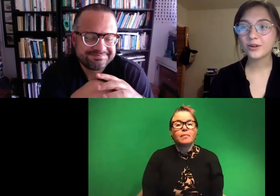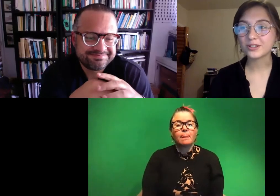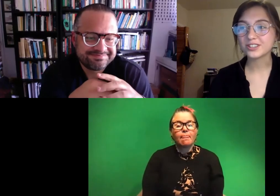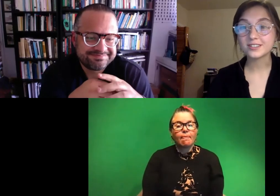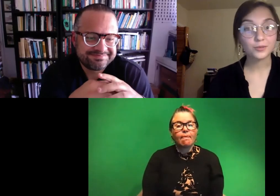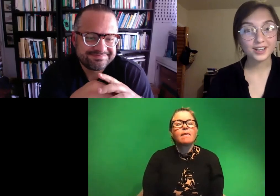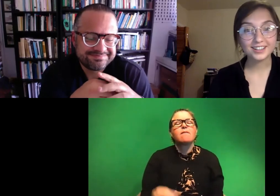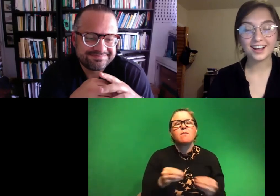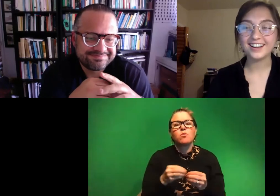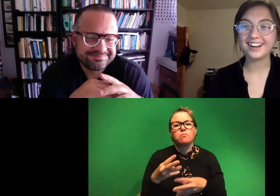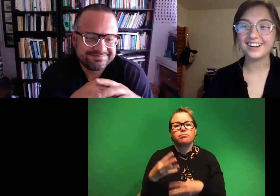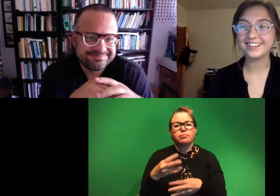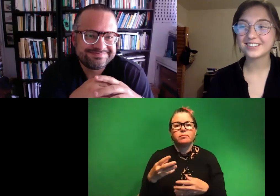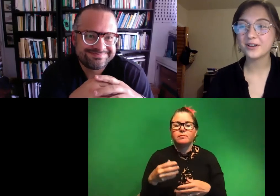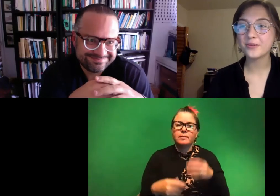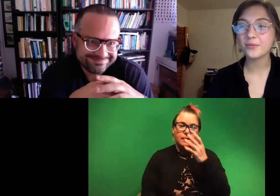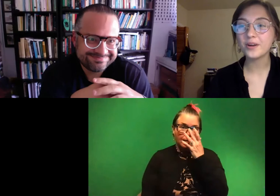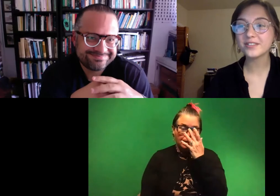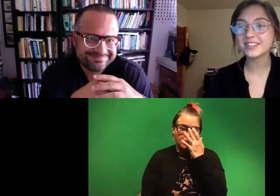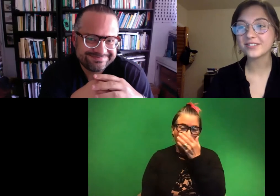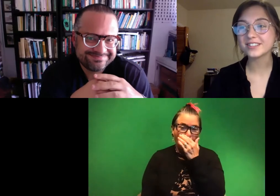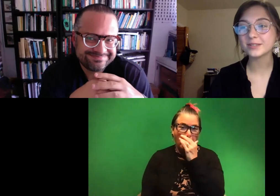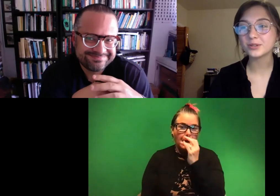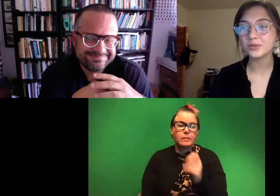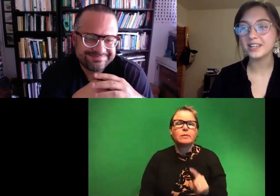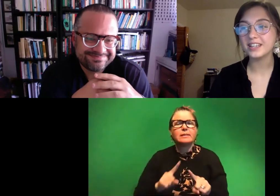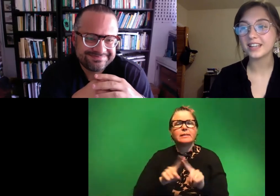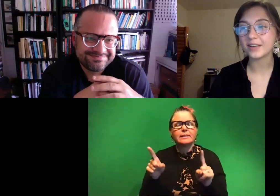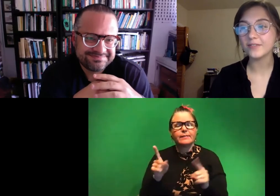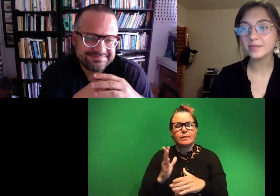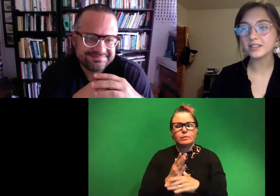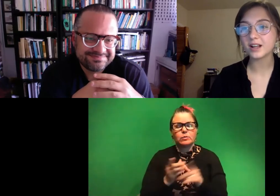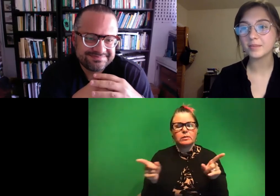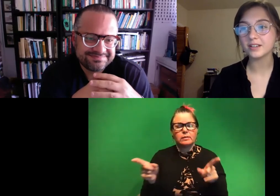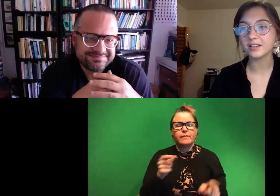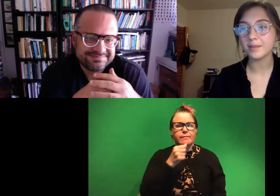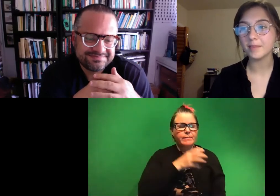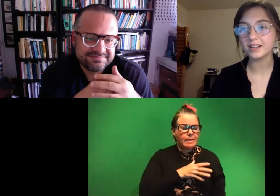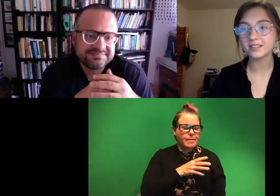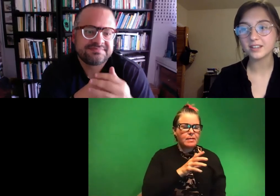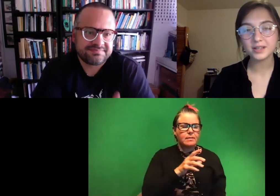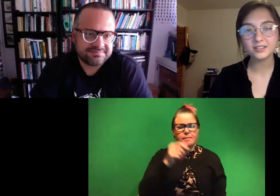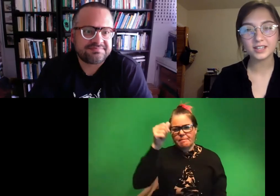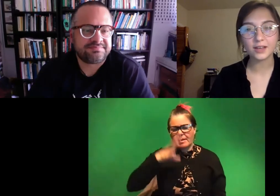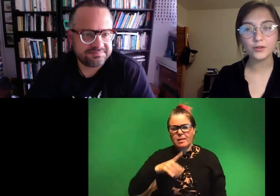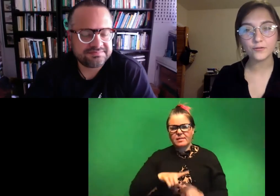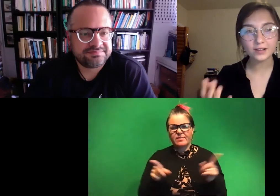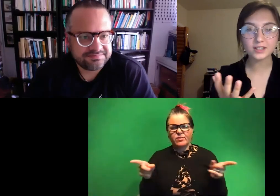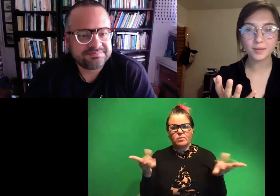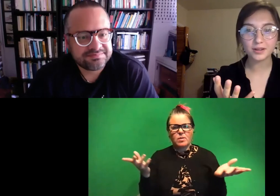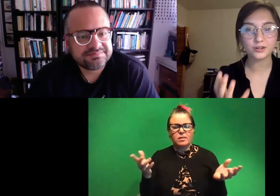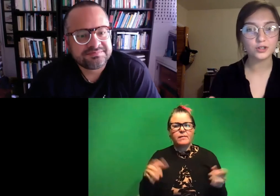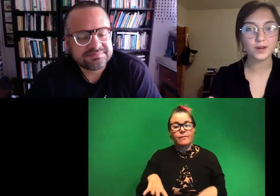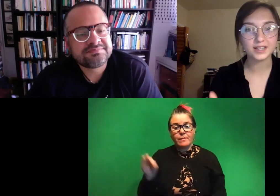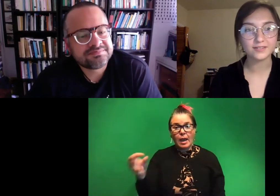Some more questions. We're getting a lot. So what are the differences between like a female dung beetle and a male dung beetle? Like if you found a